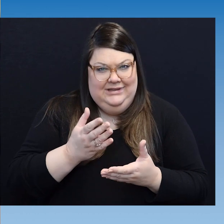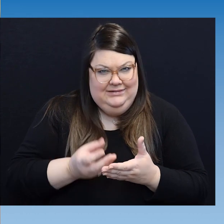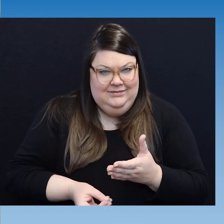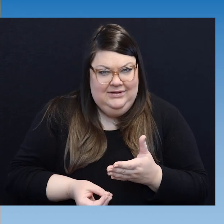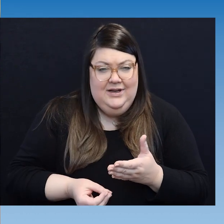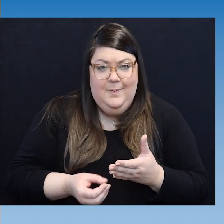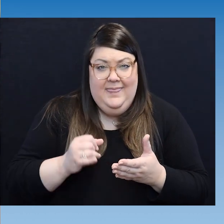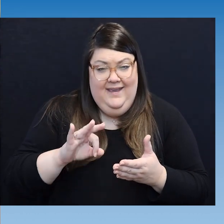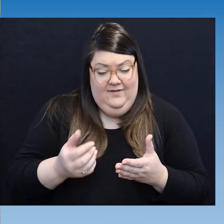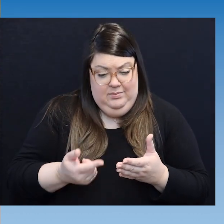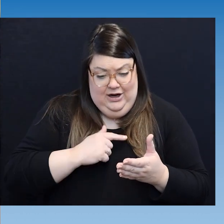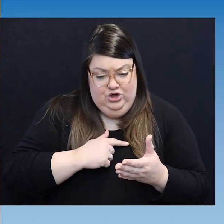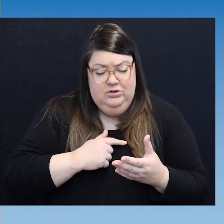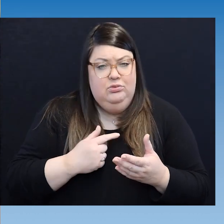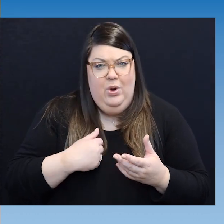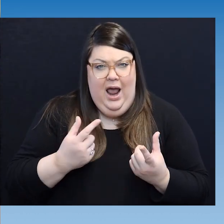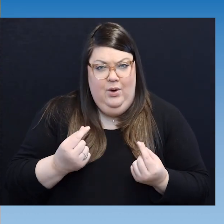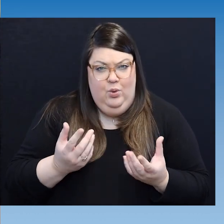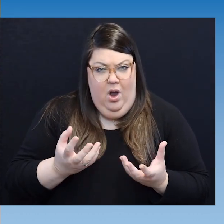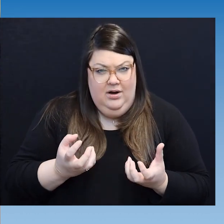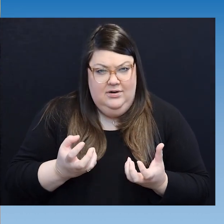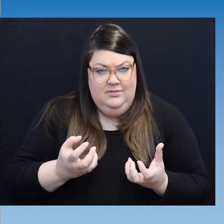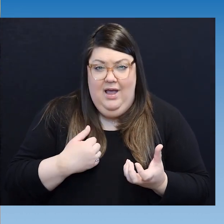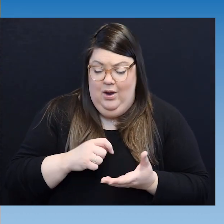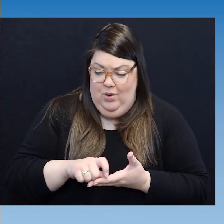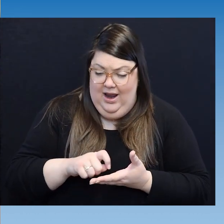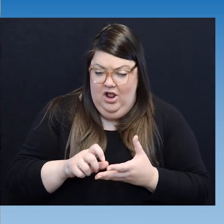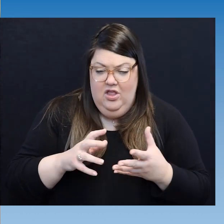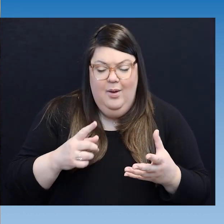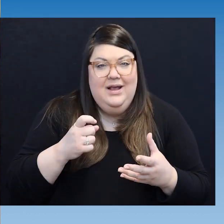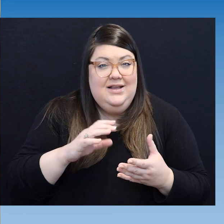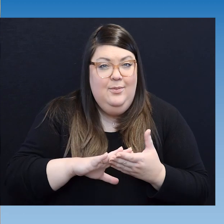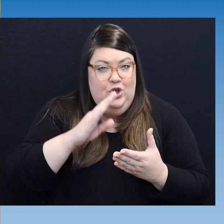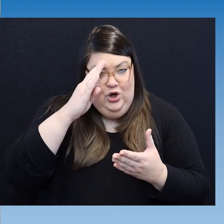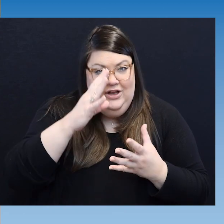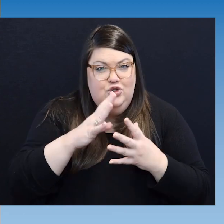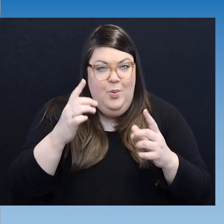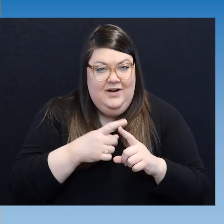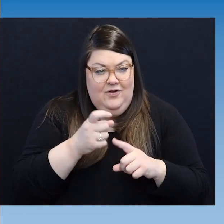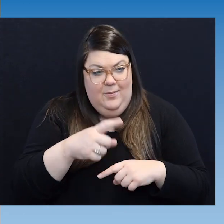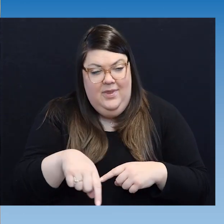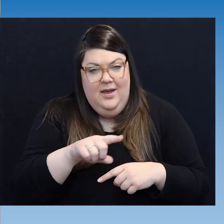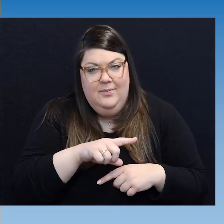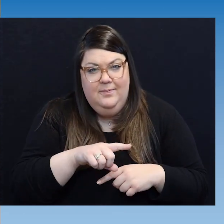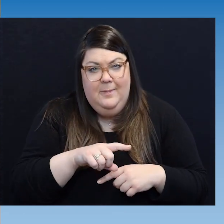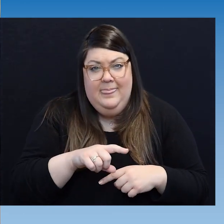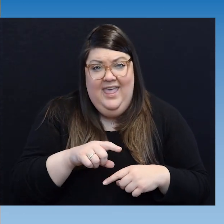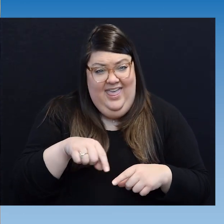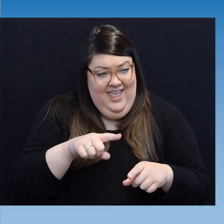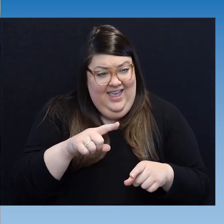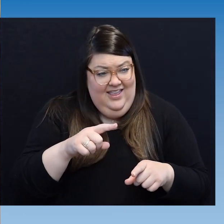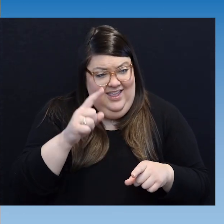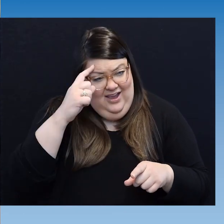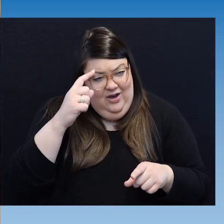hospice, what I want done, you know? And so I just write a lot, because I'm learning so much from them. You know, they think that I'm helping them, but they're